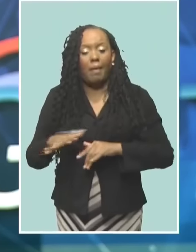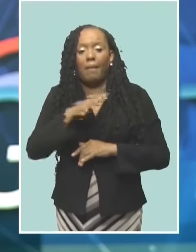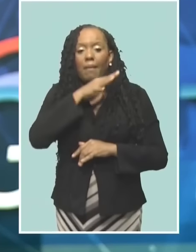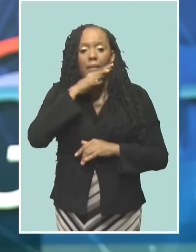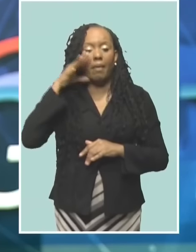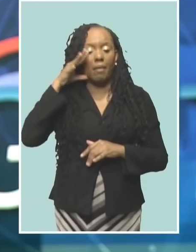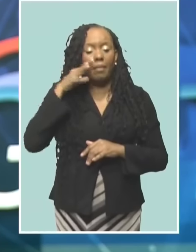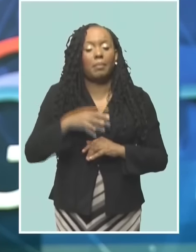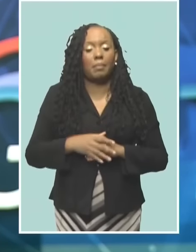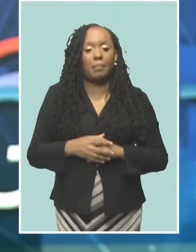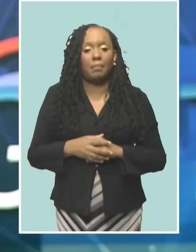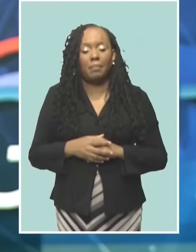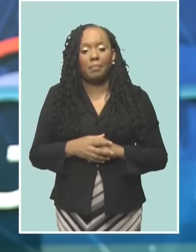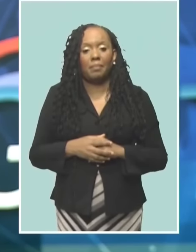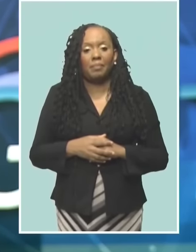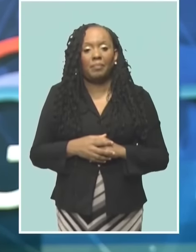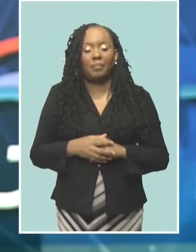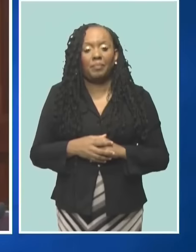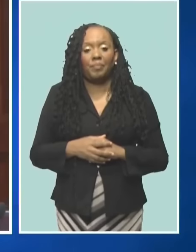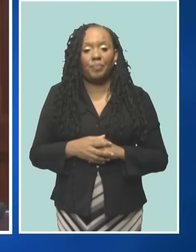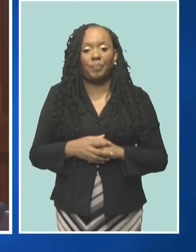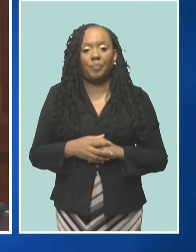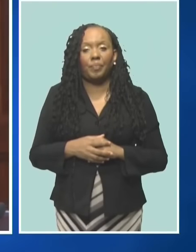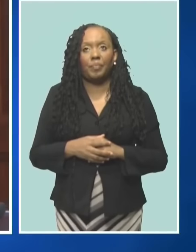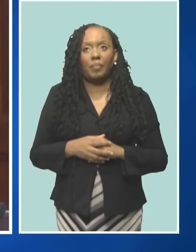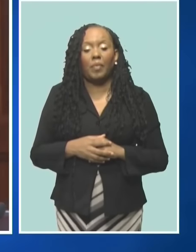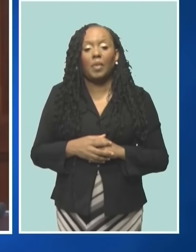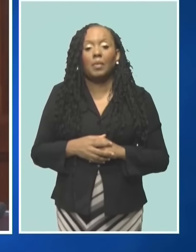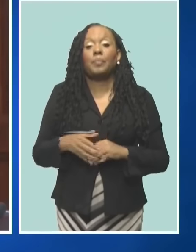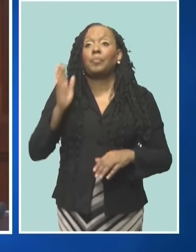for agricultural use. These savings